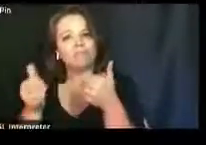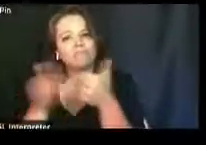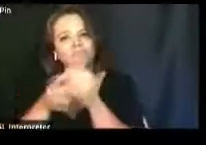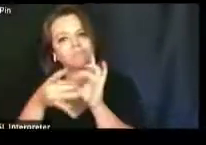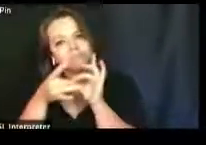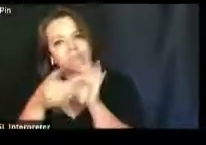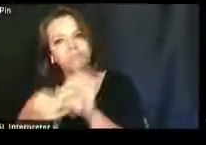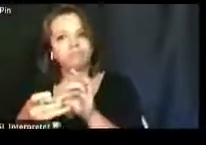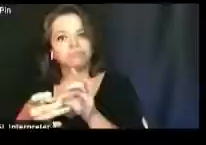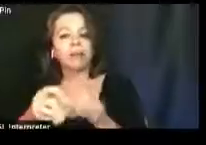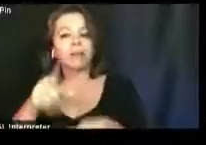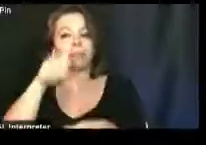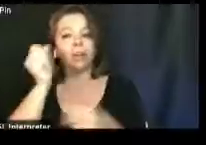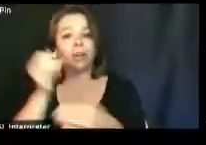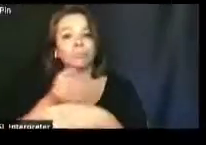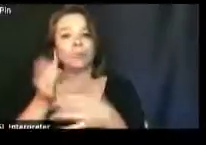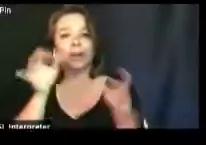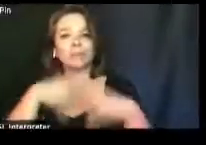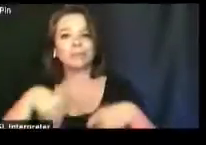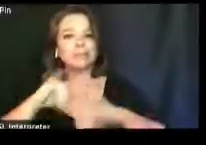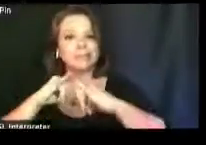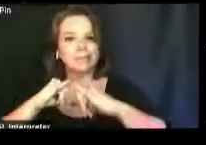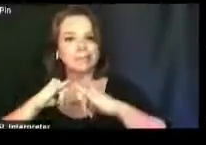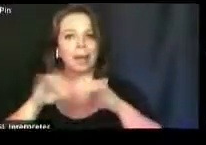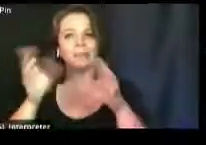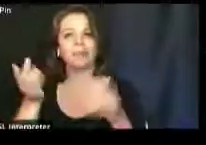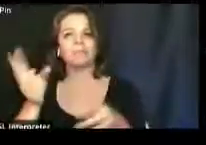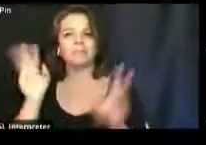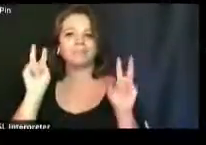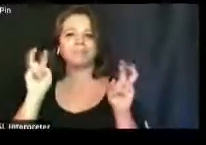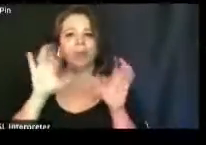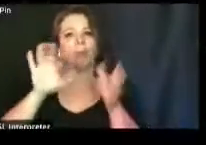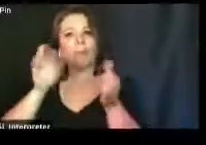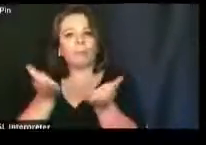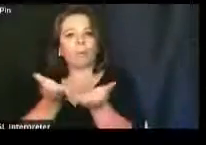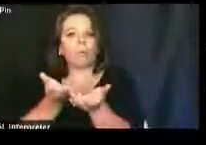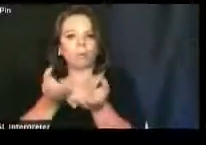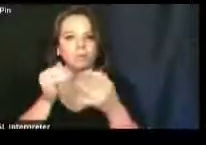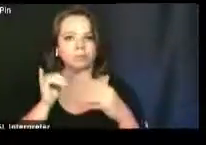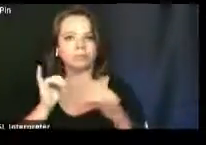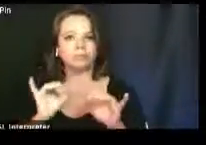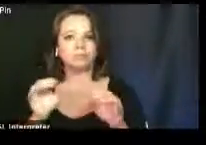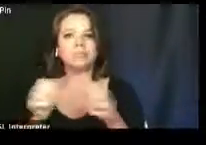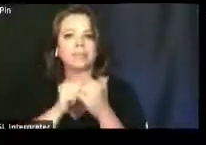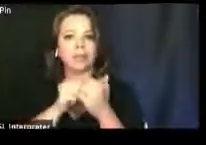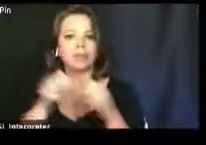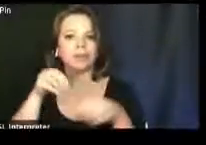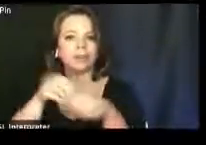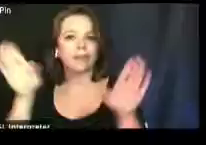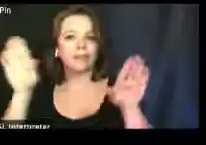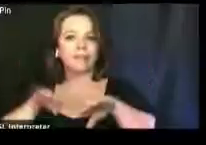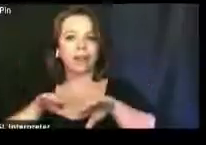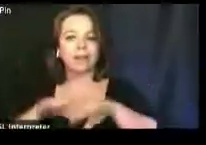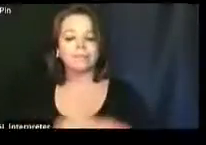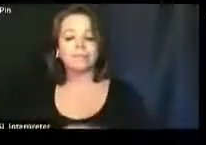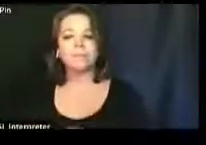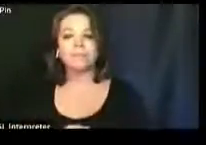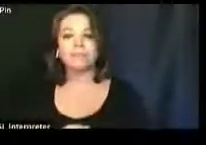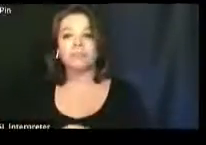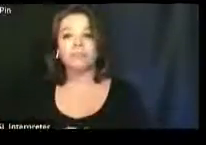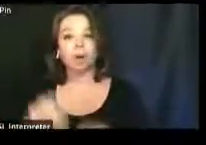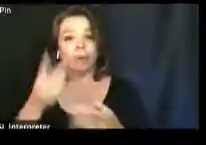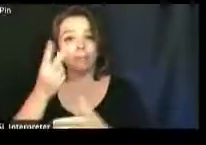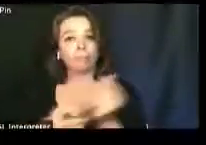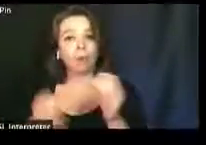and because we share the same valley bowl together. Current district boundaries work well for our community landscape for us with